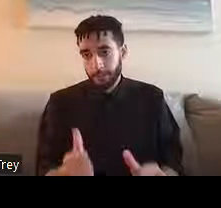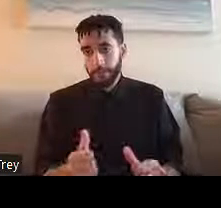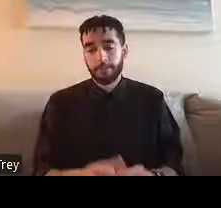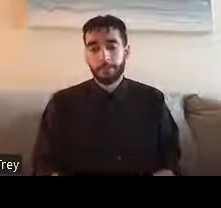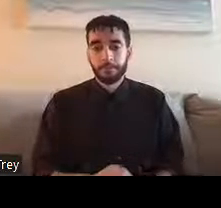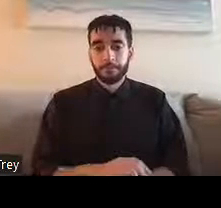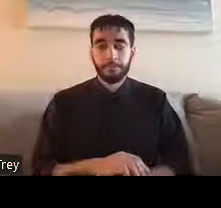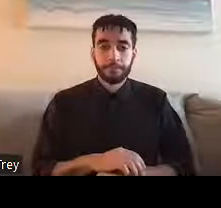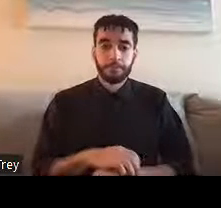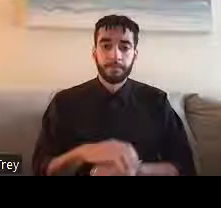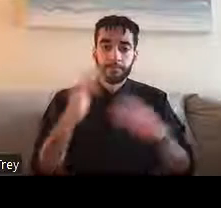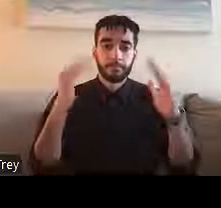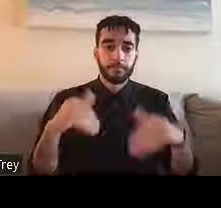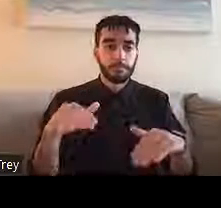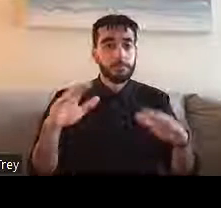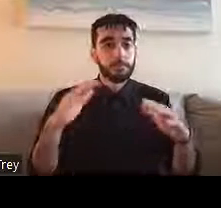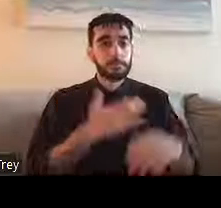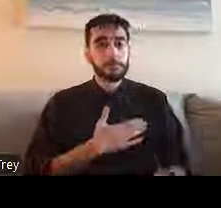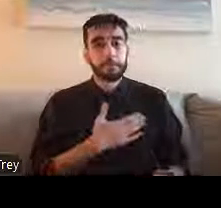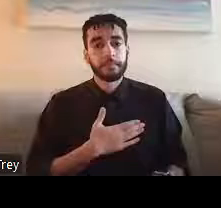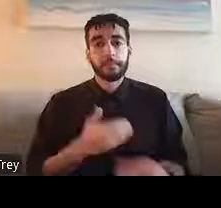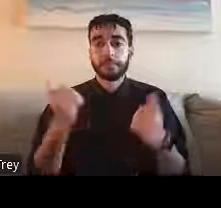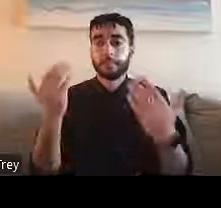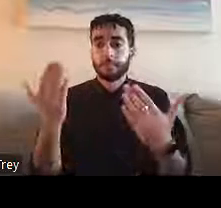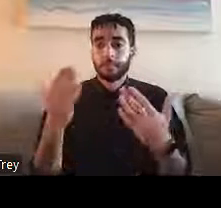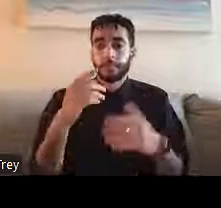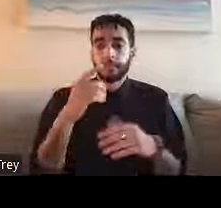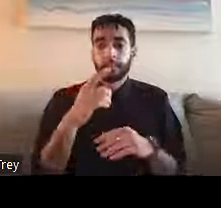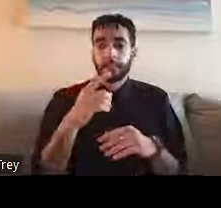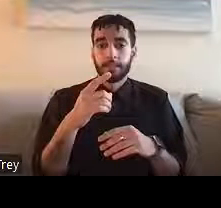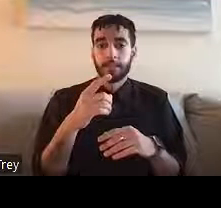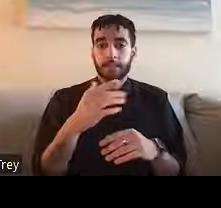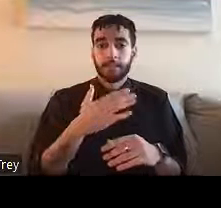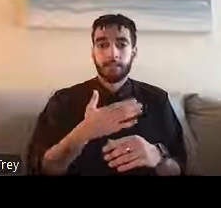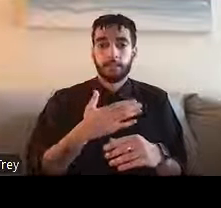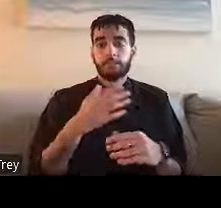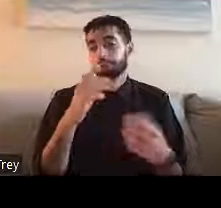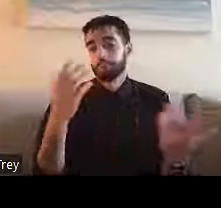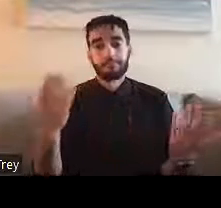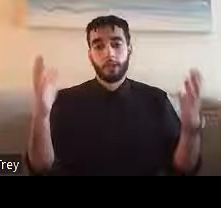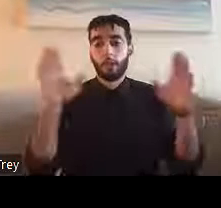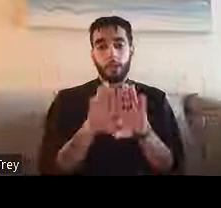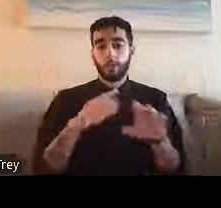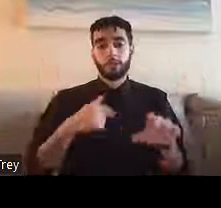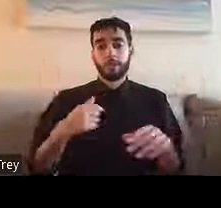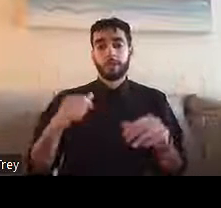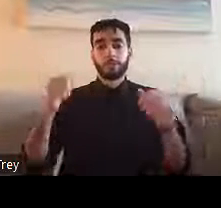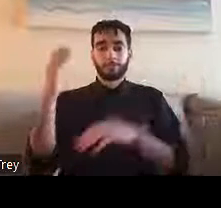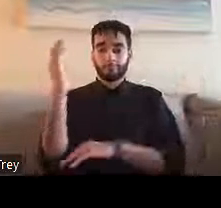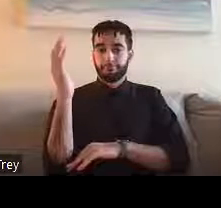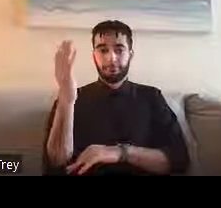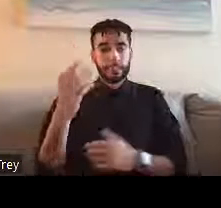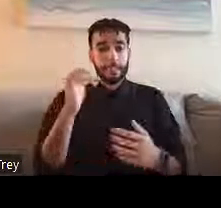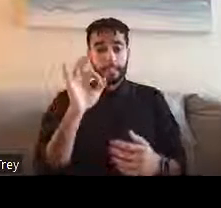please. Okay, so this slide will conclude my presentation. If you have any questions or comments, please